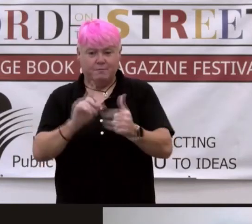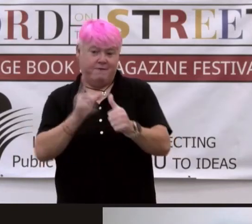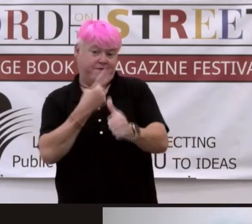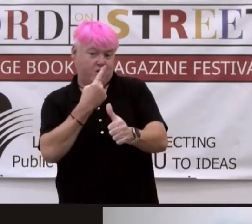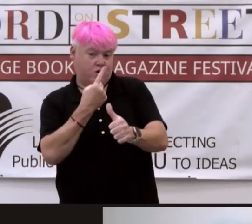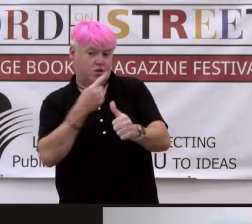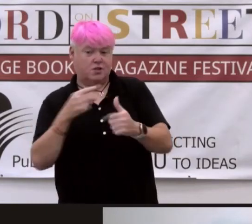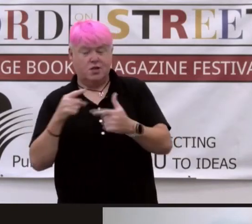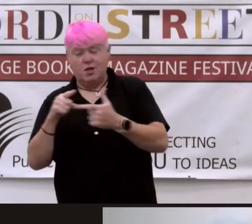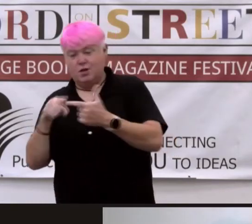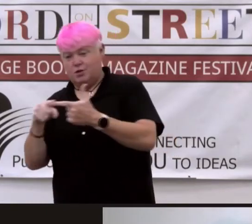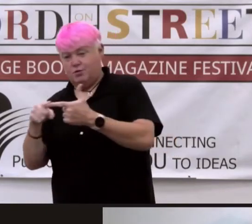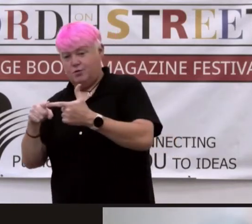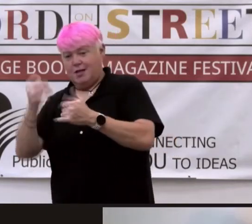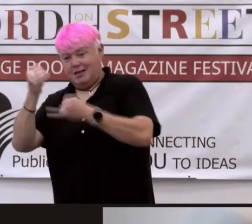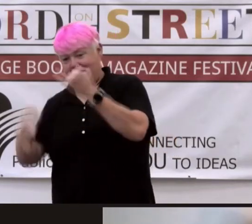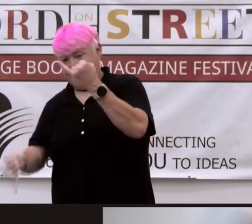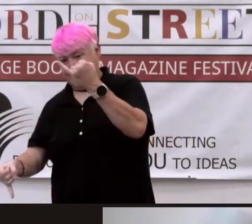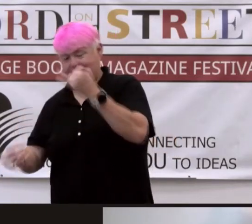I